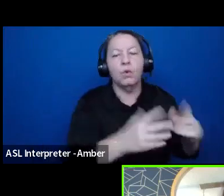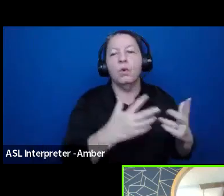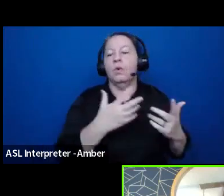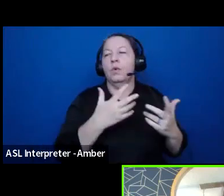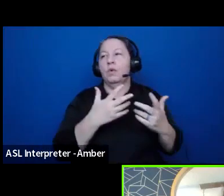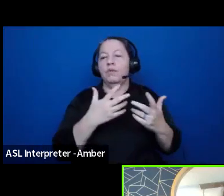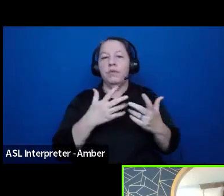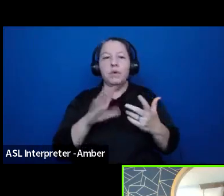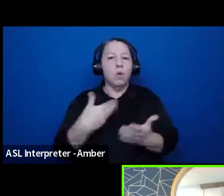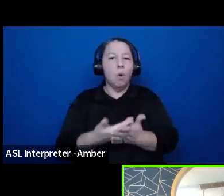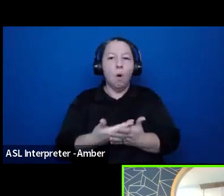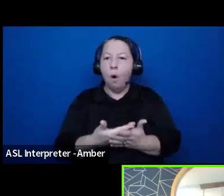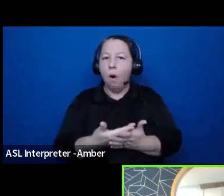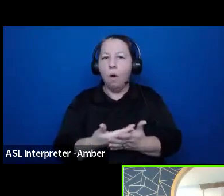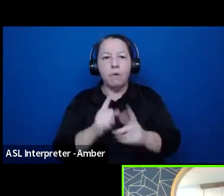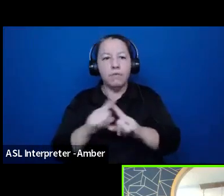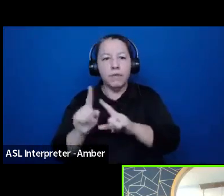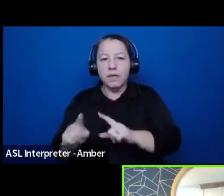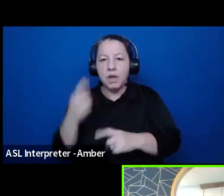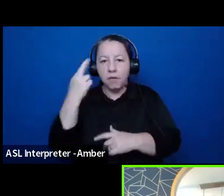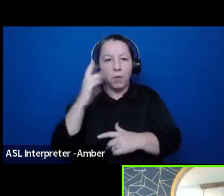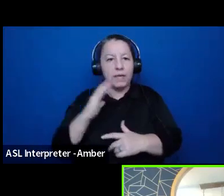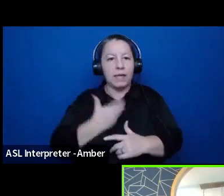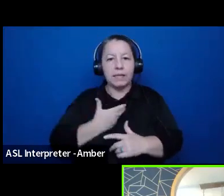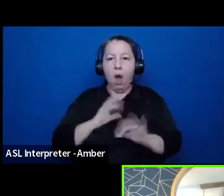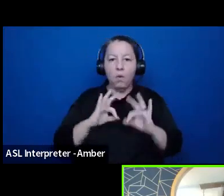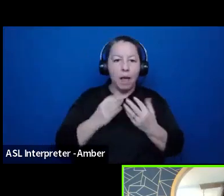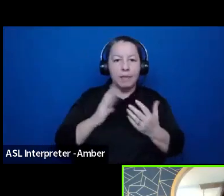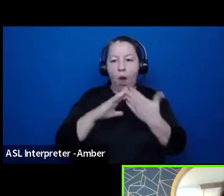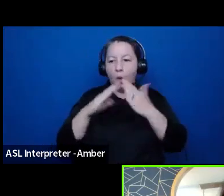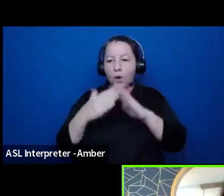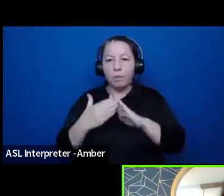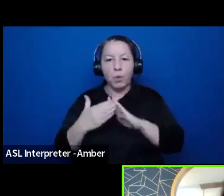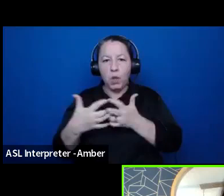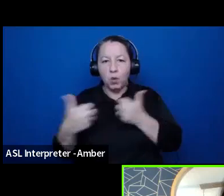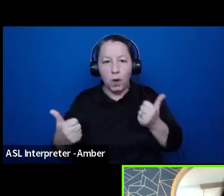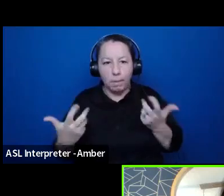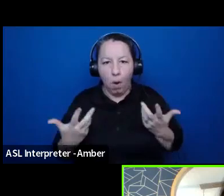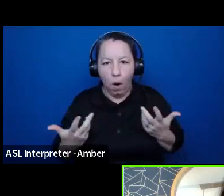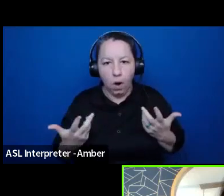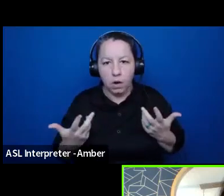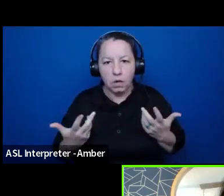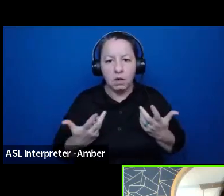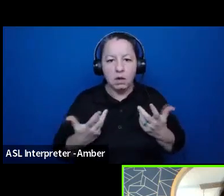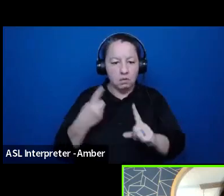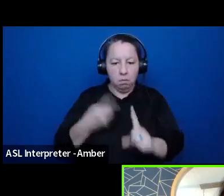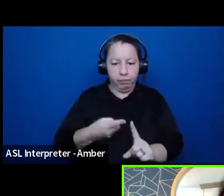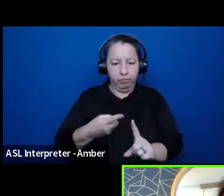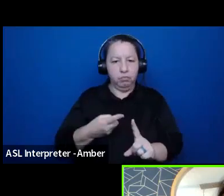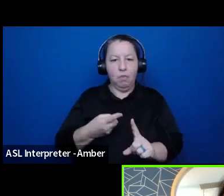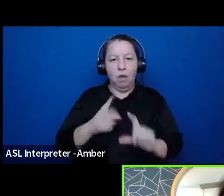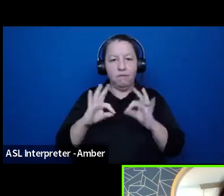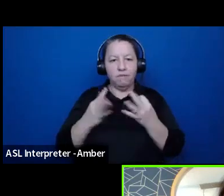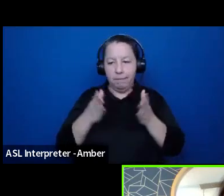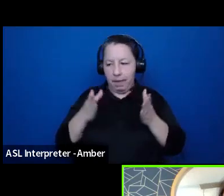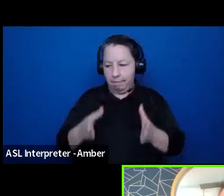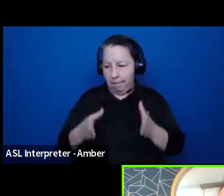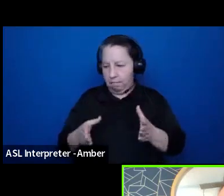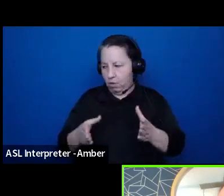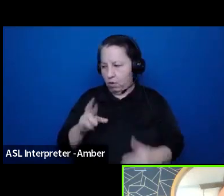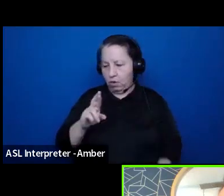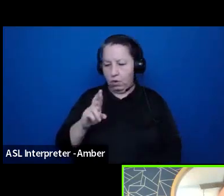our communities apart, that the notion of even relative is a complicated